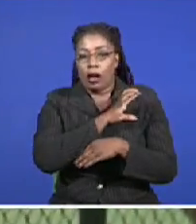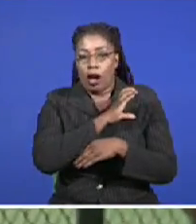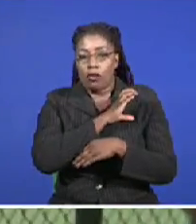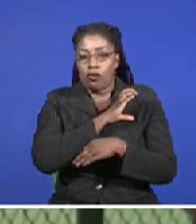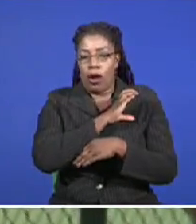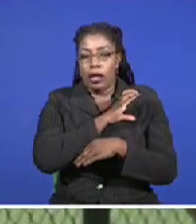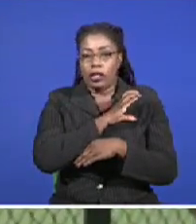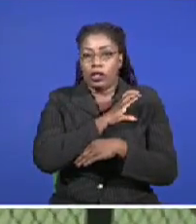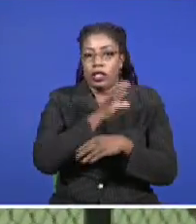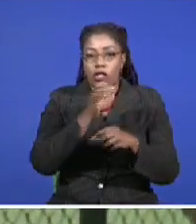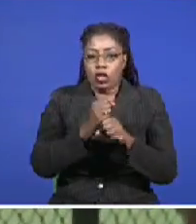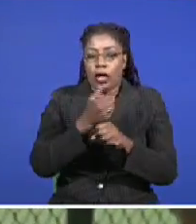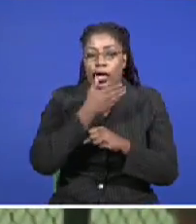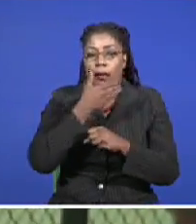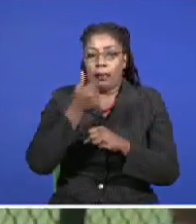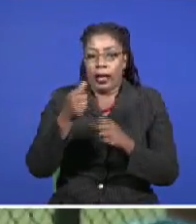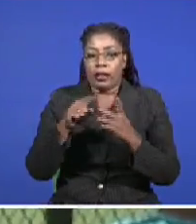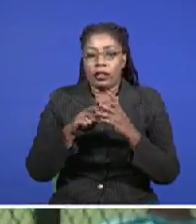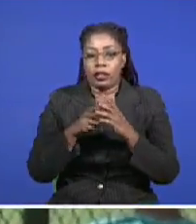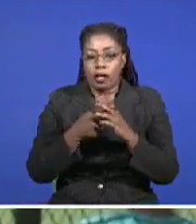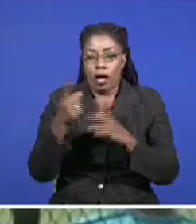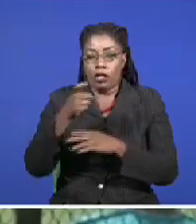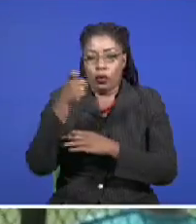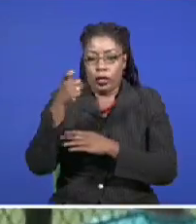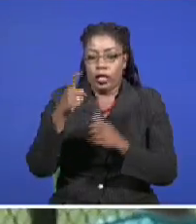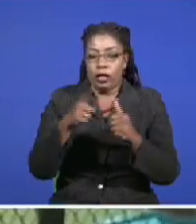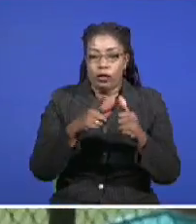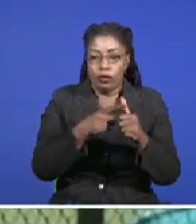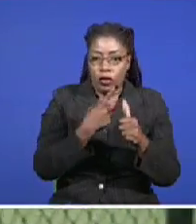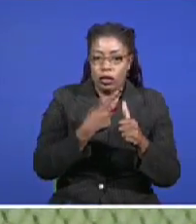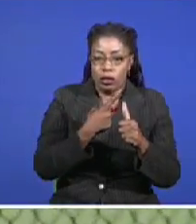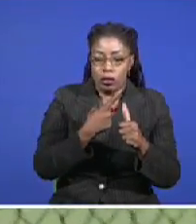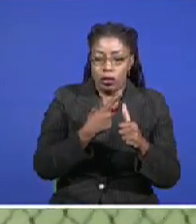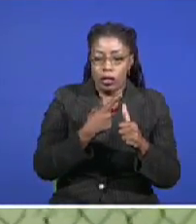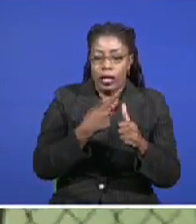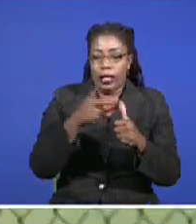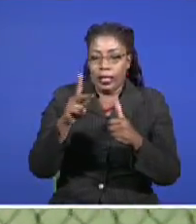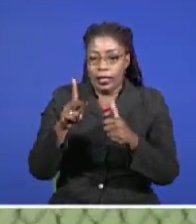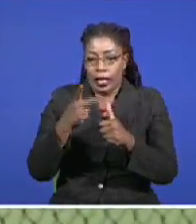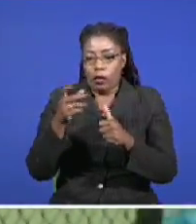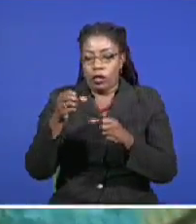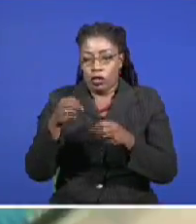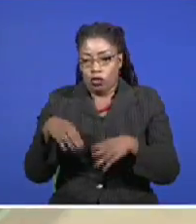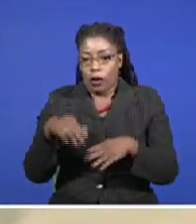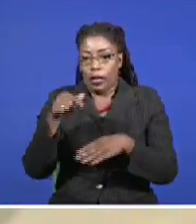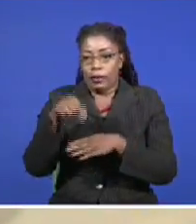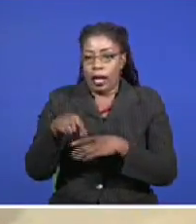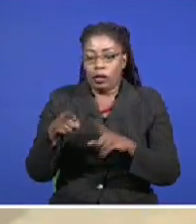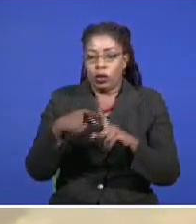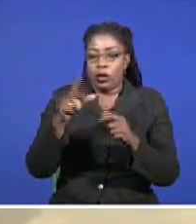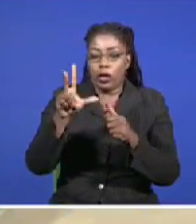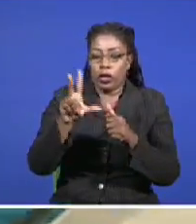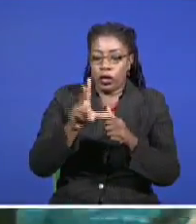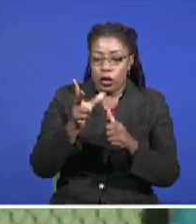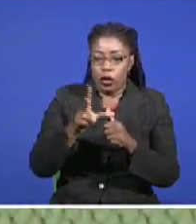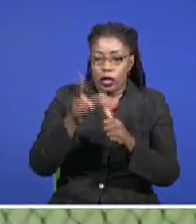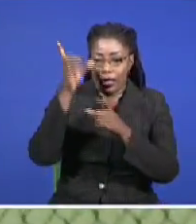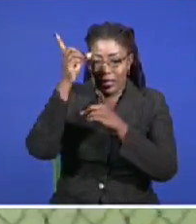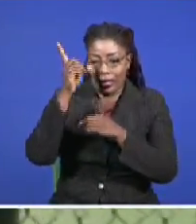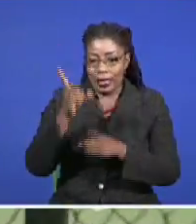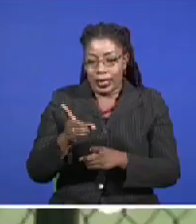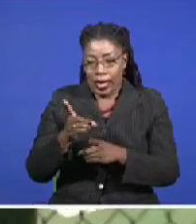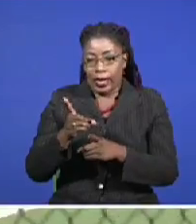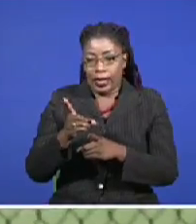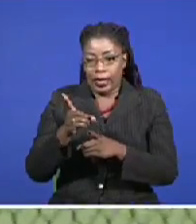off to a much better start, winning the first set. Kerry dropped a close second set, meaning everything came down to the third and deciding set.